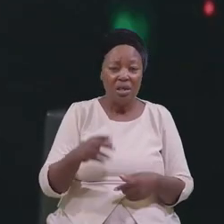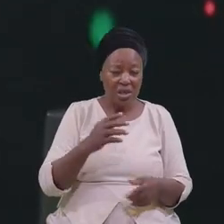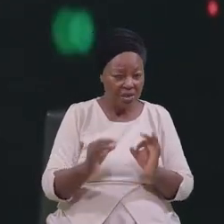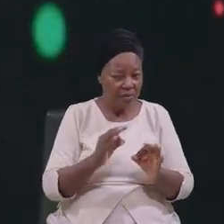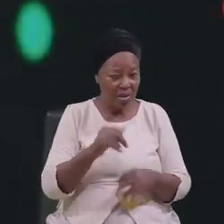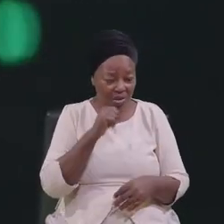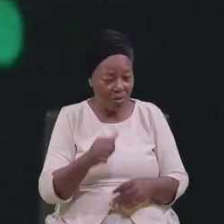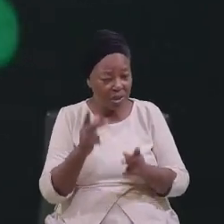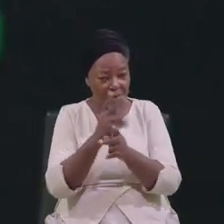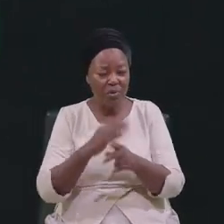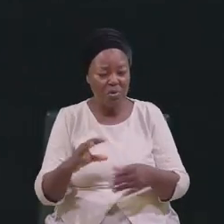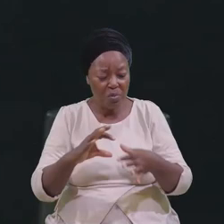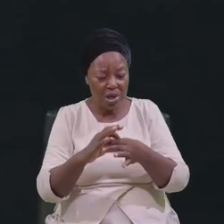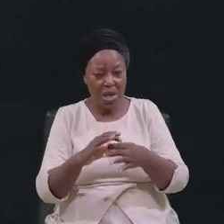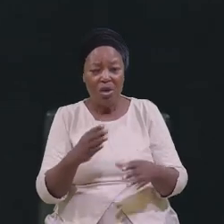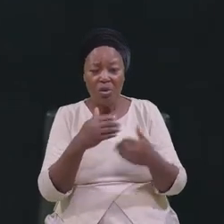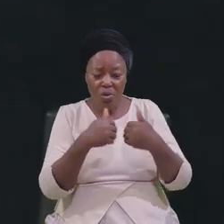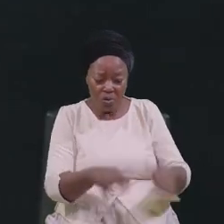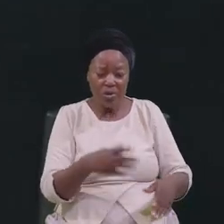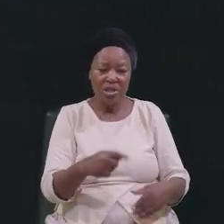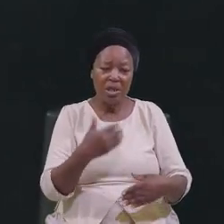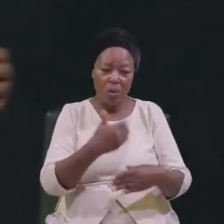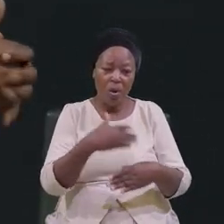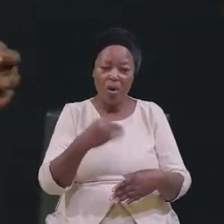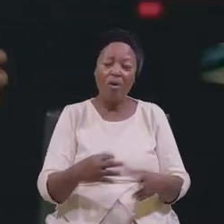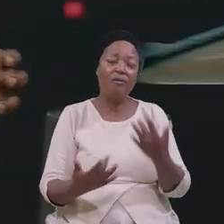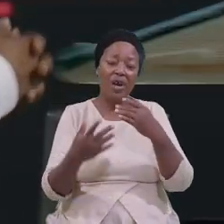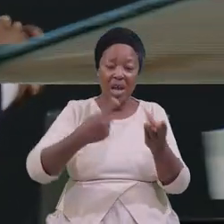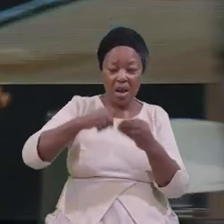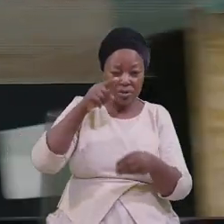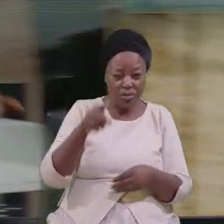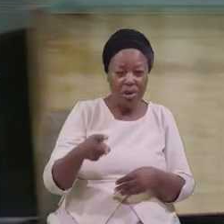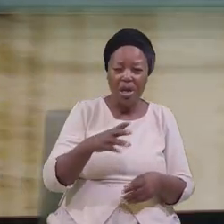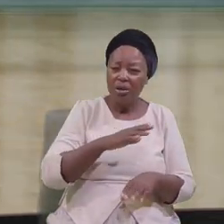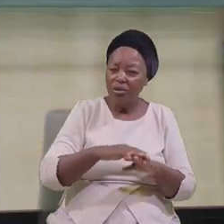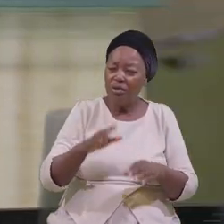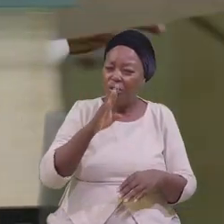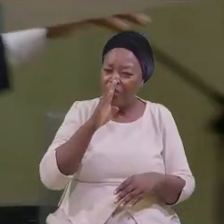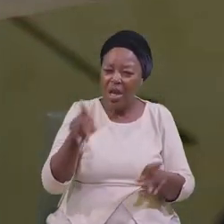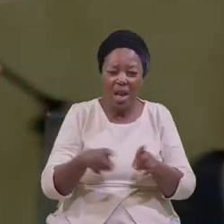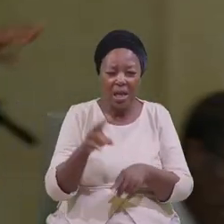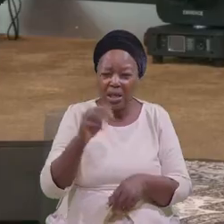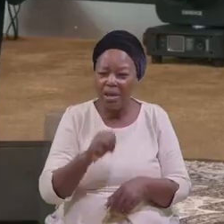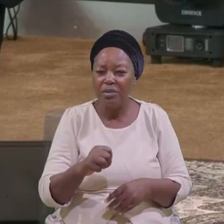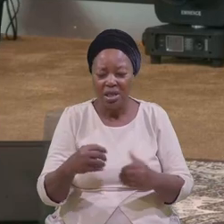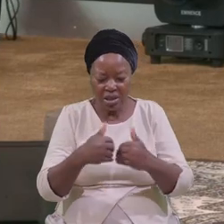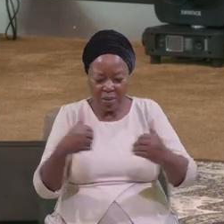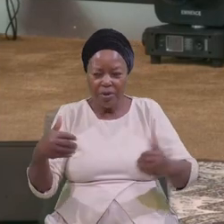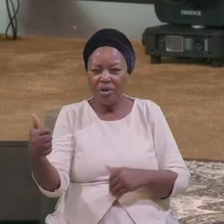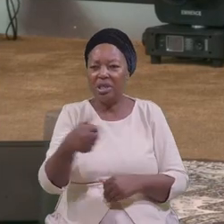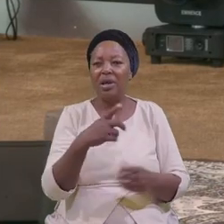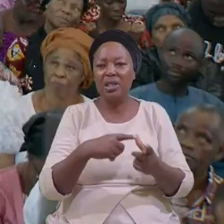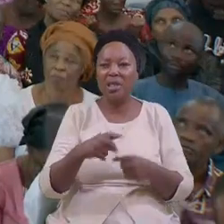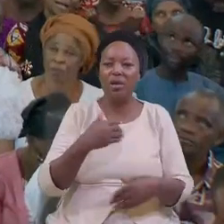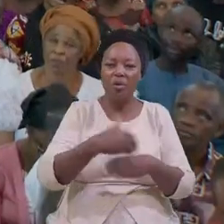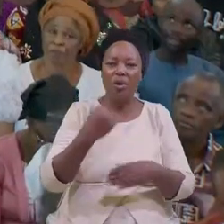some distance, keep some distance, and don't be like them, and don't be with them, and the wall of fire will still remain around